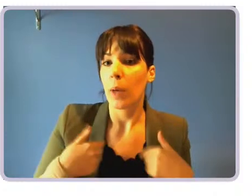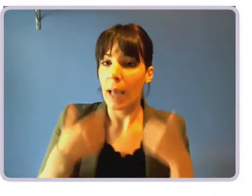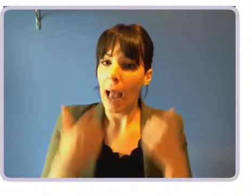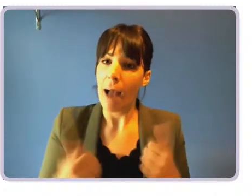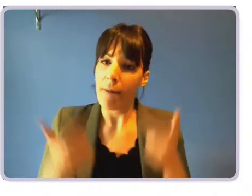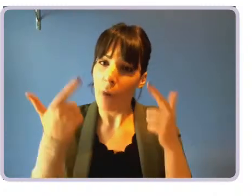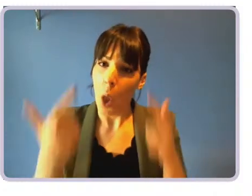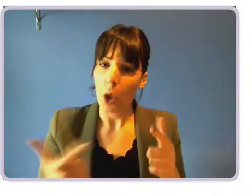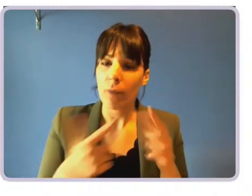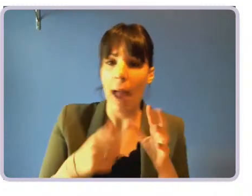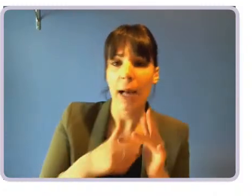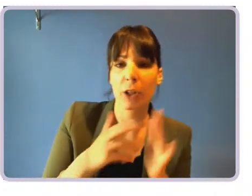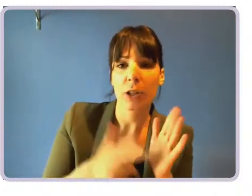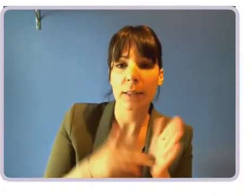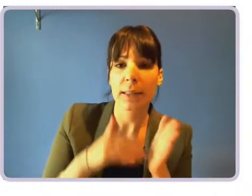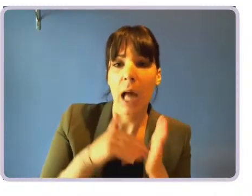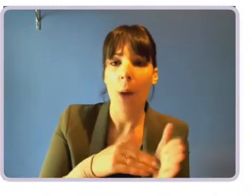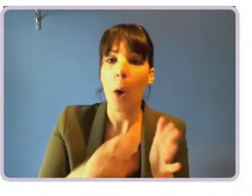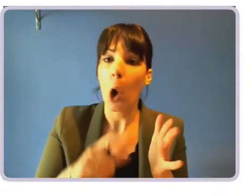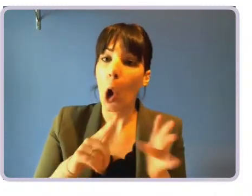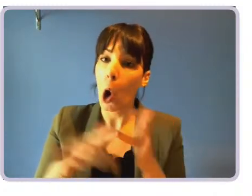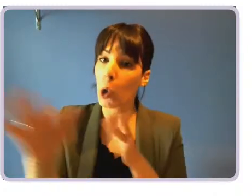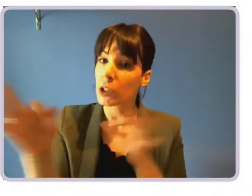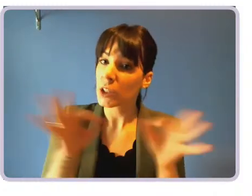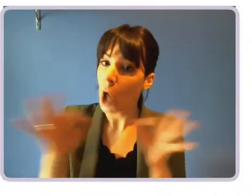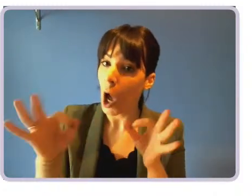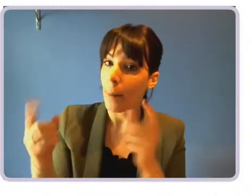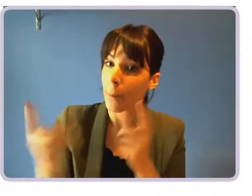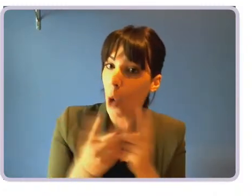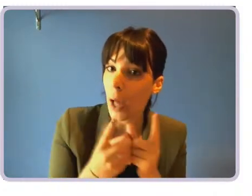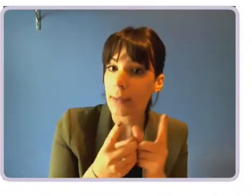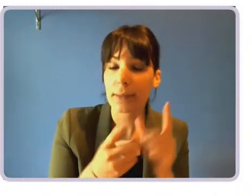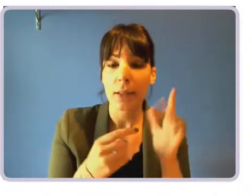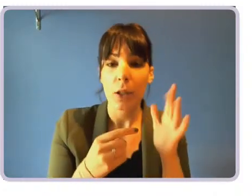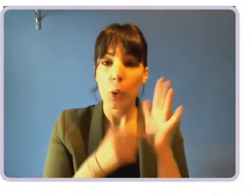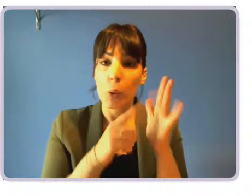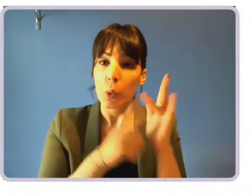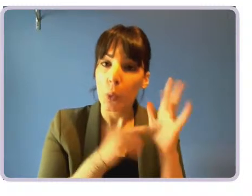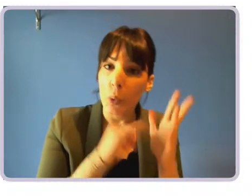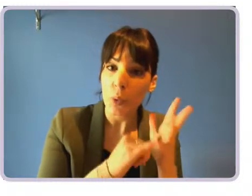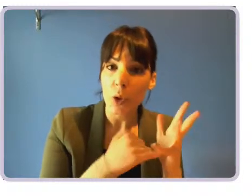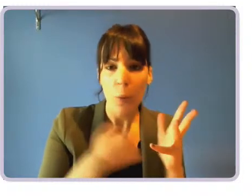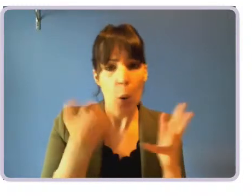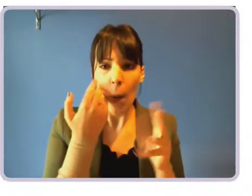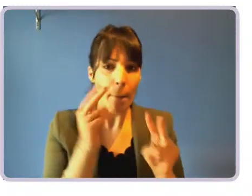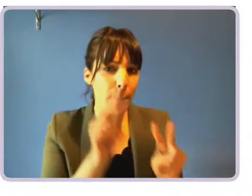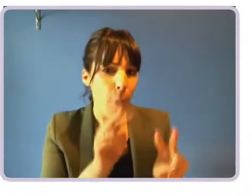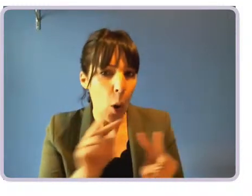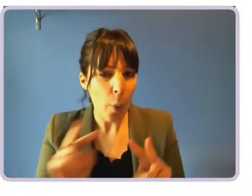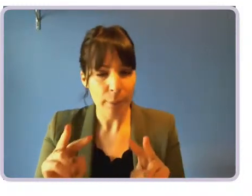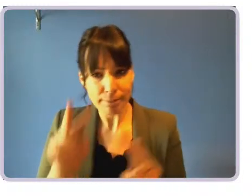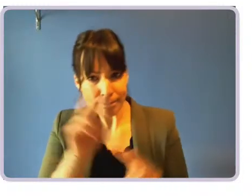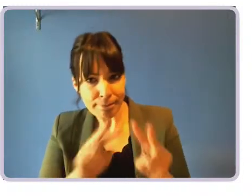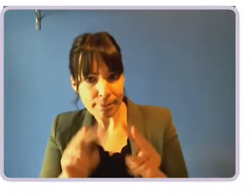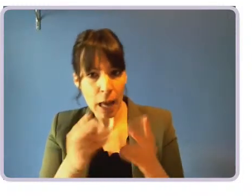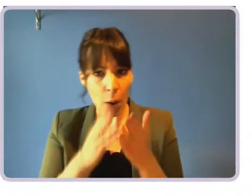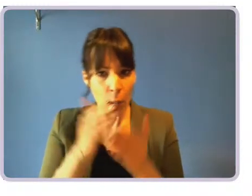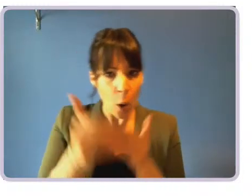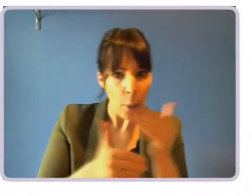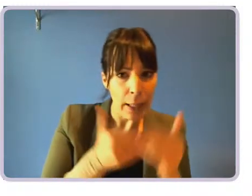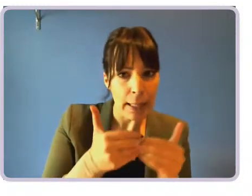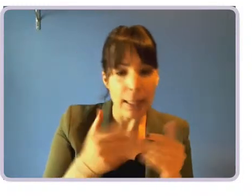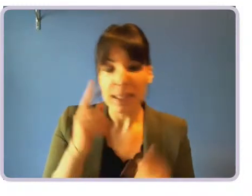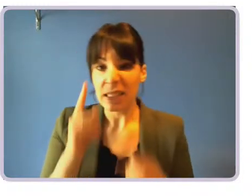tools. We try them out and we test them. We monitor and evaluate how it's going. We sometimes change things up in the process if they're